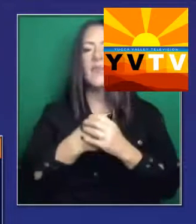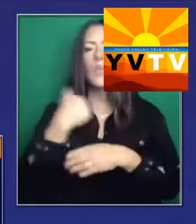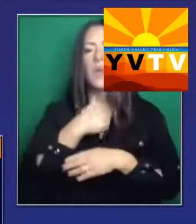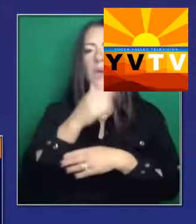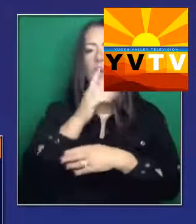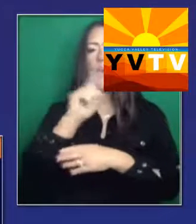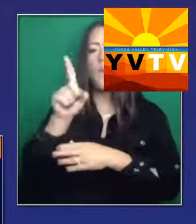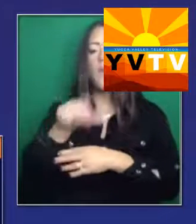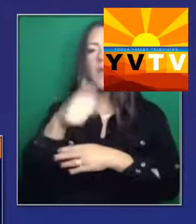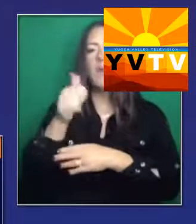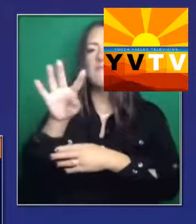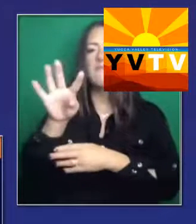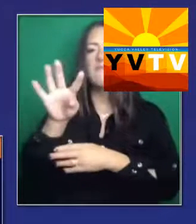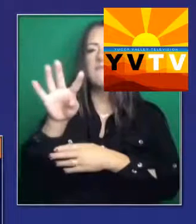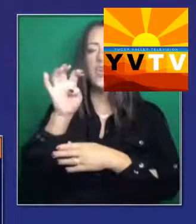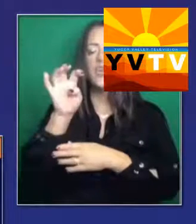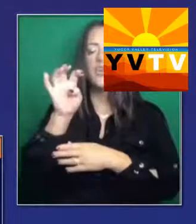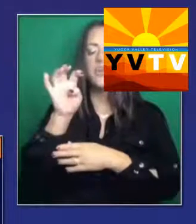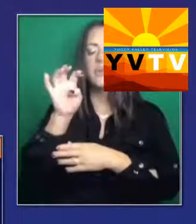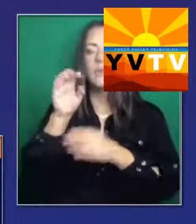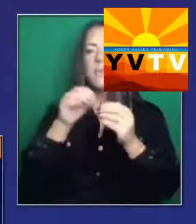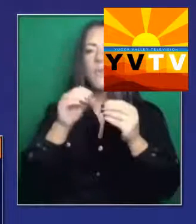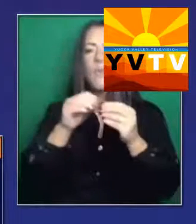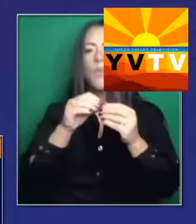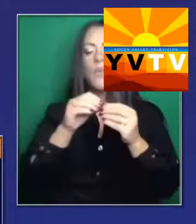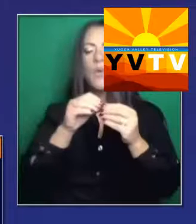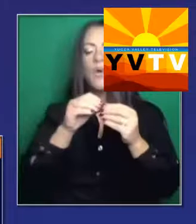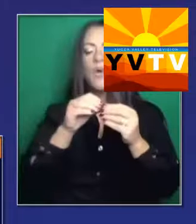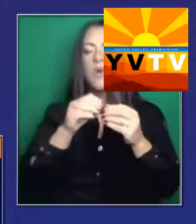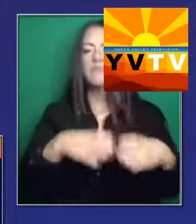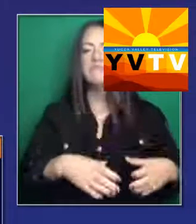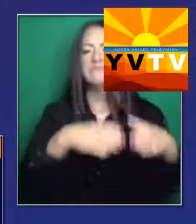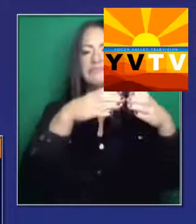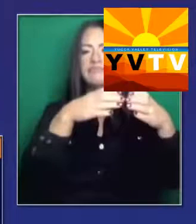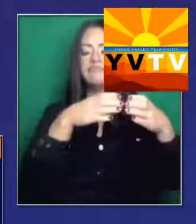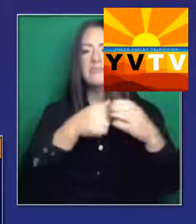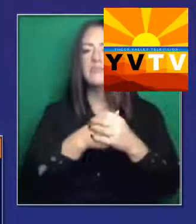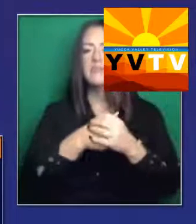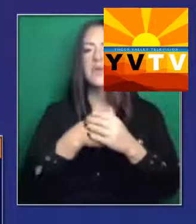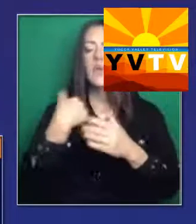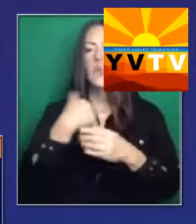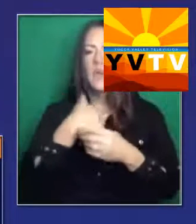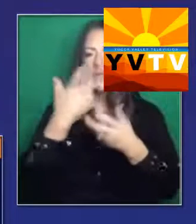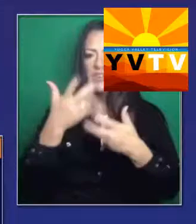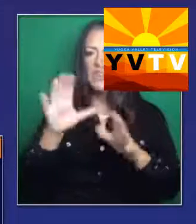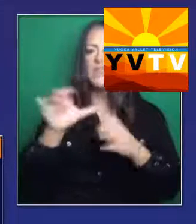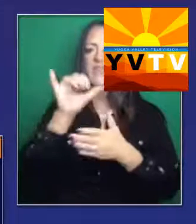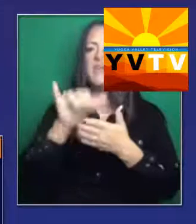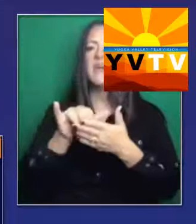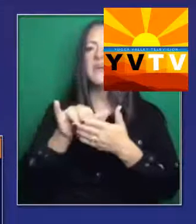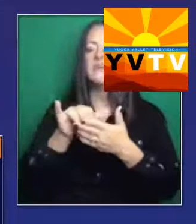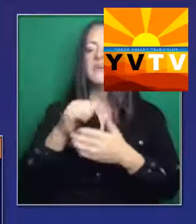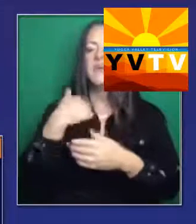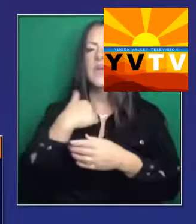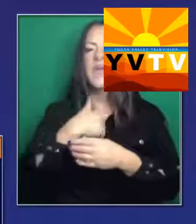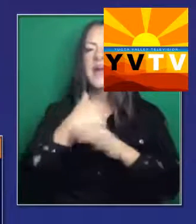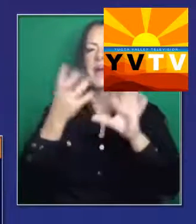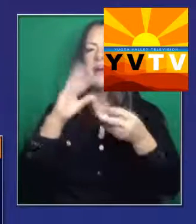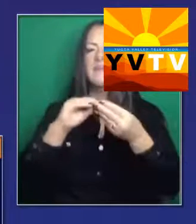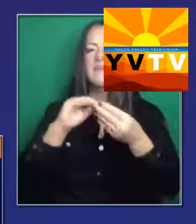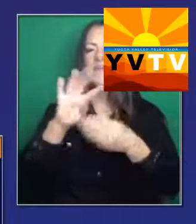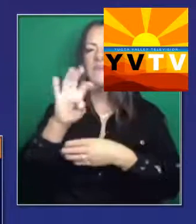oxygen concentrator units, and that has been done. We're looking forward to adding to the 200, or rather